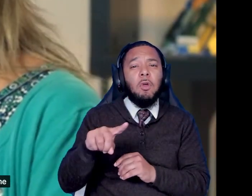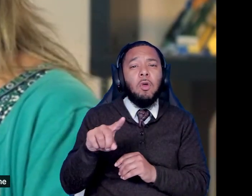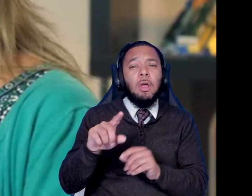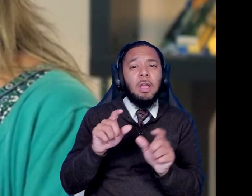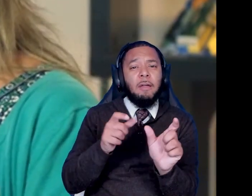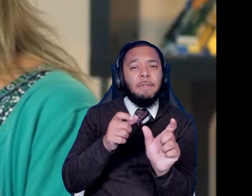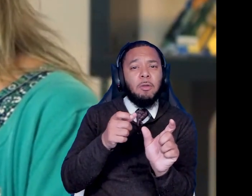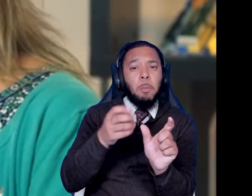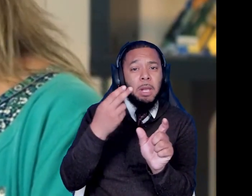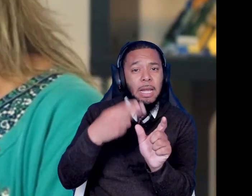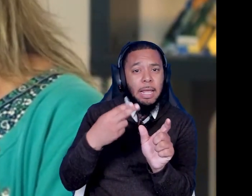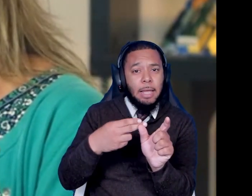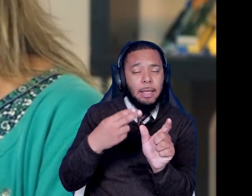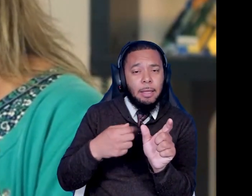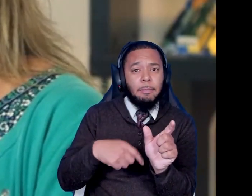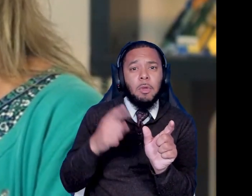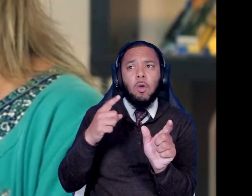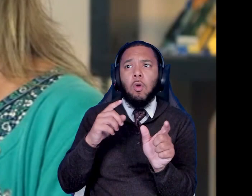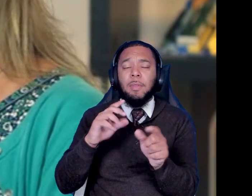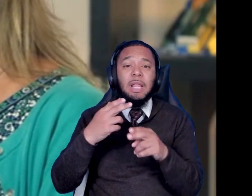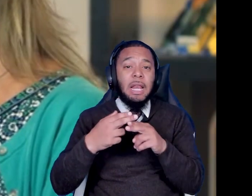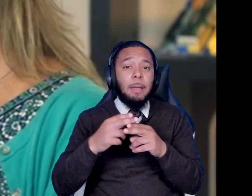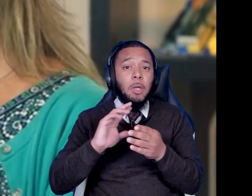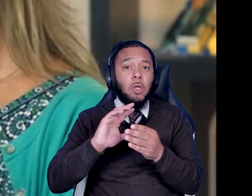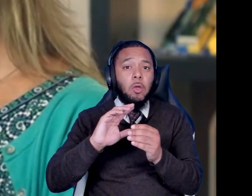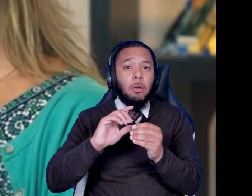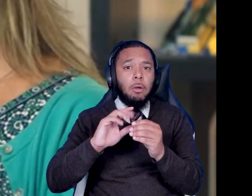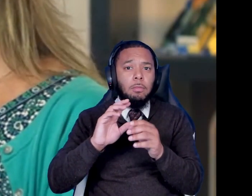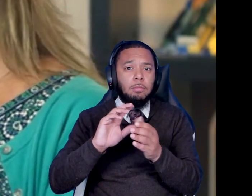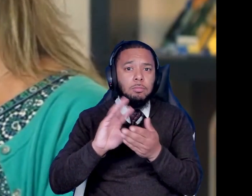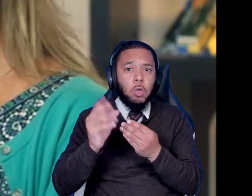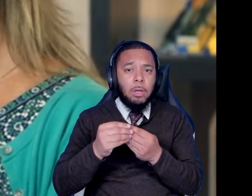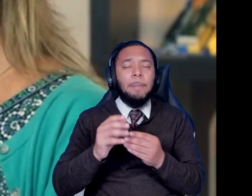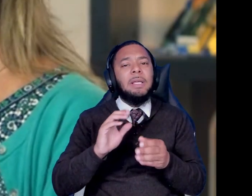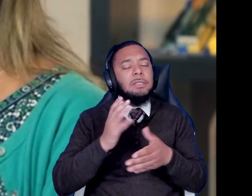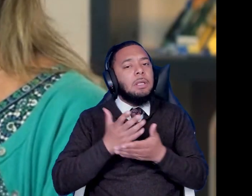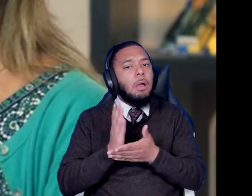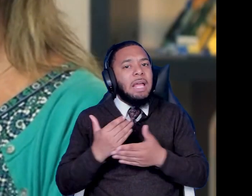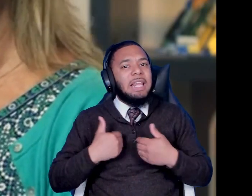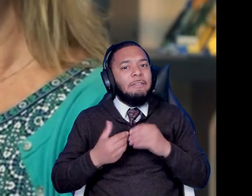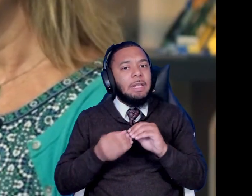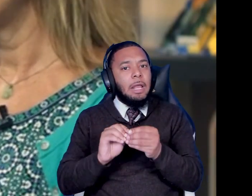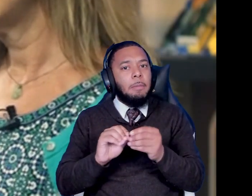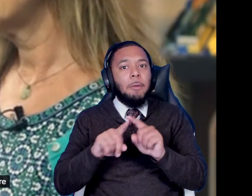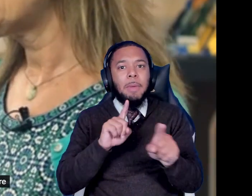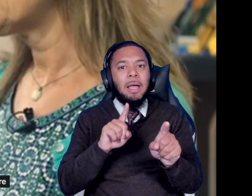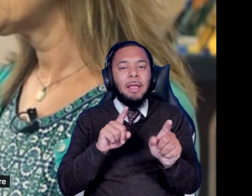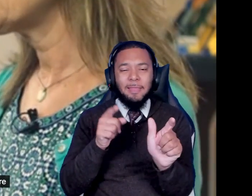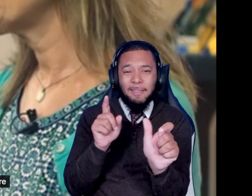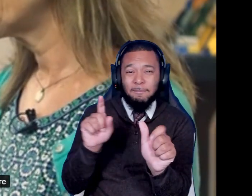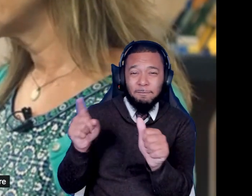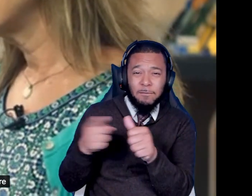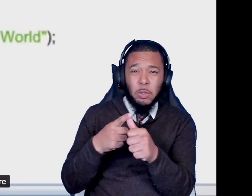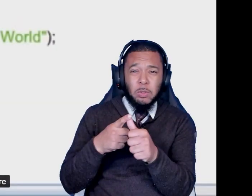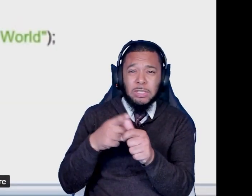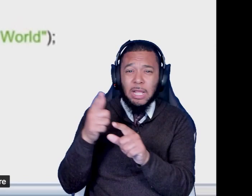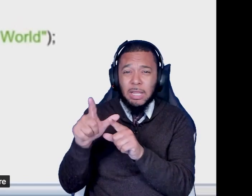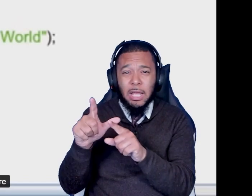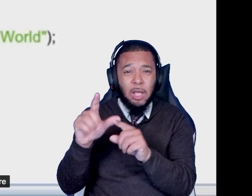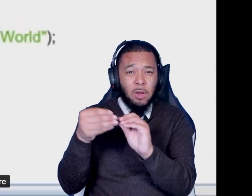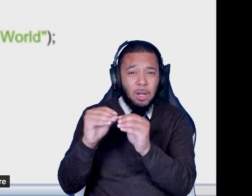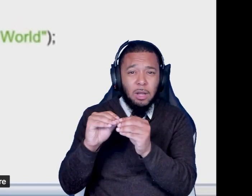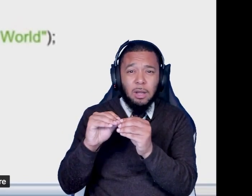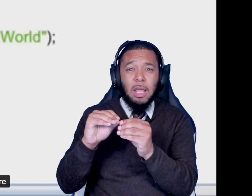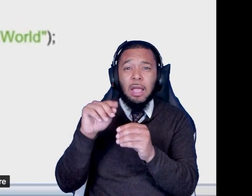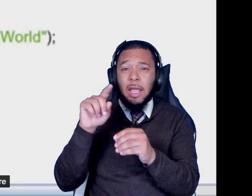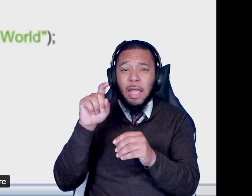or in the name of your program, it's okay to have a number in there, just not at the very start. So